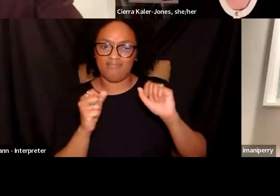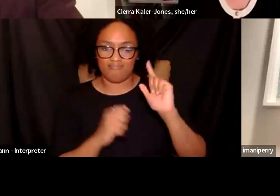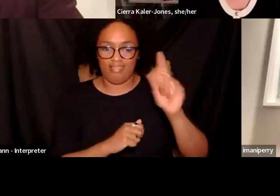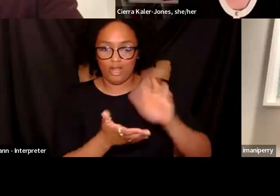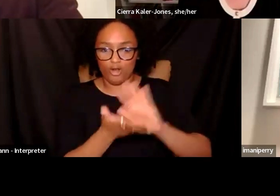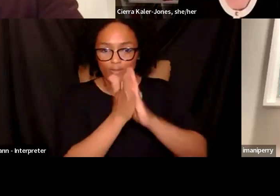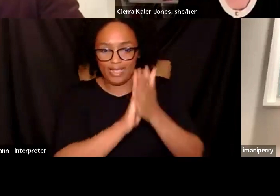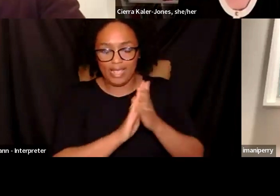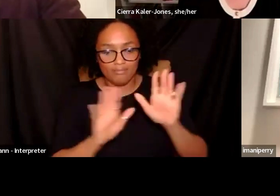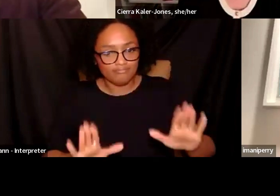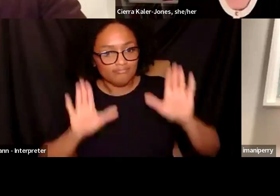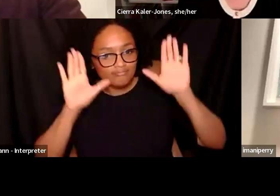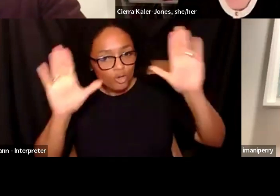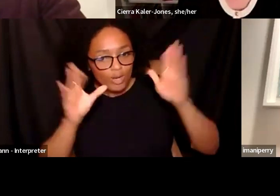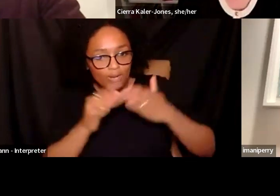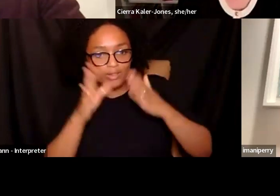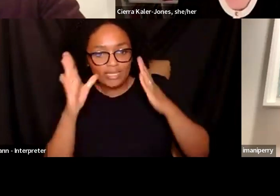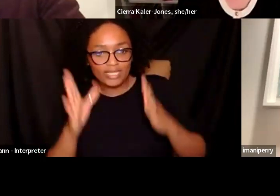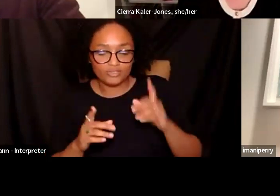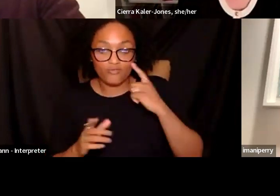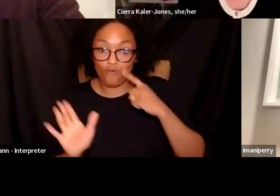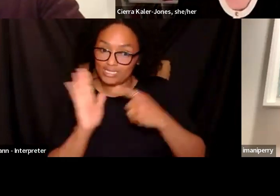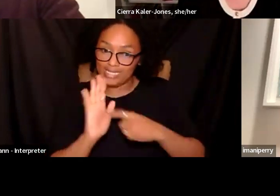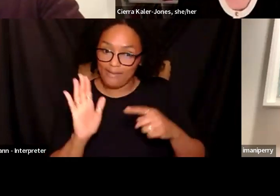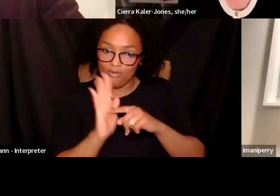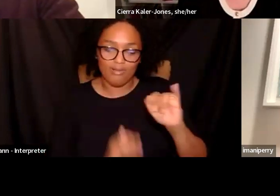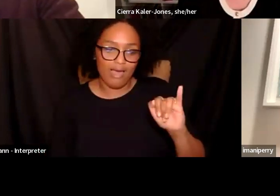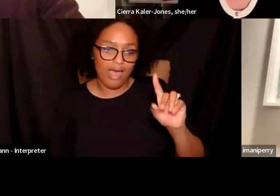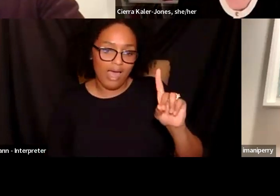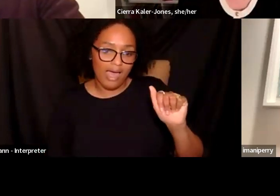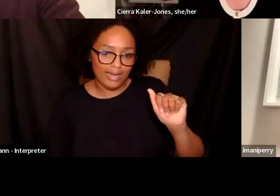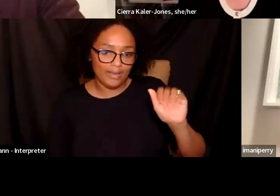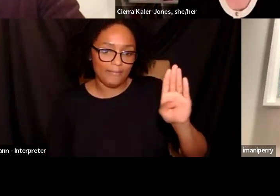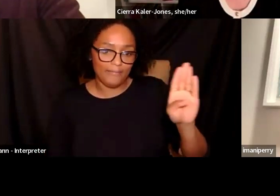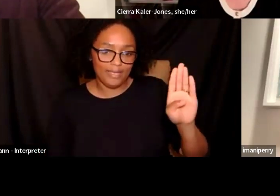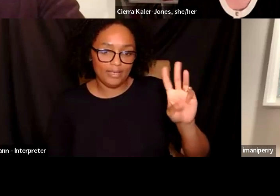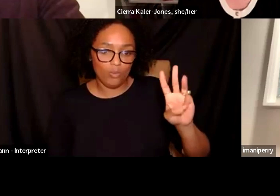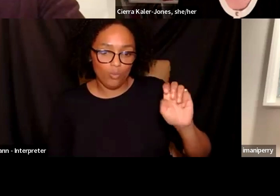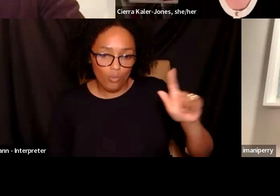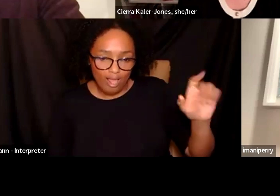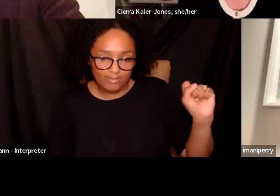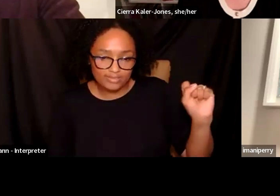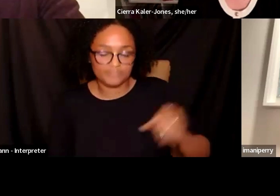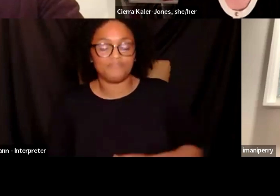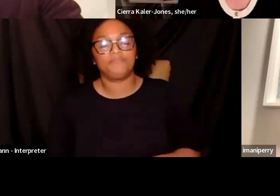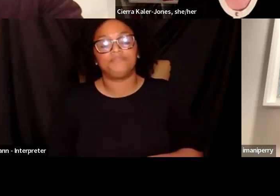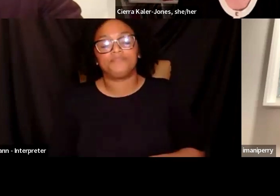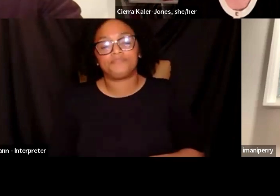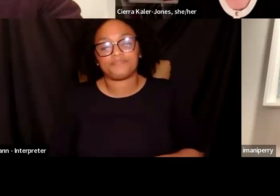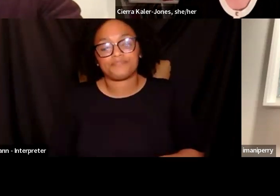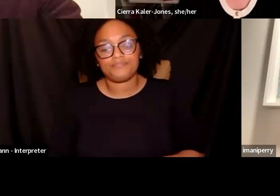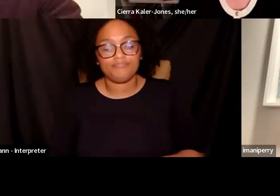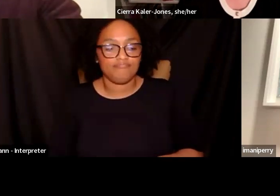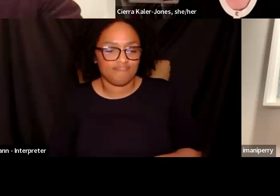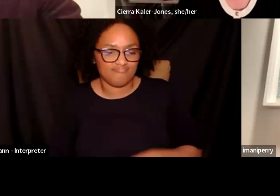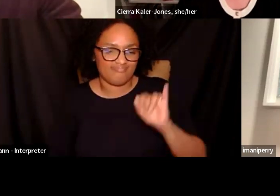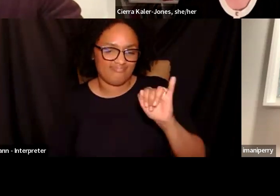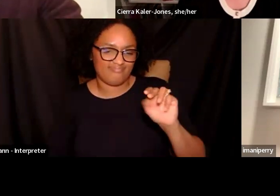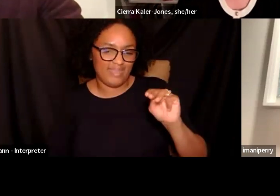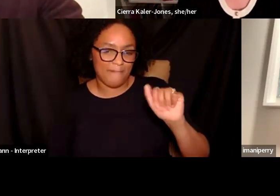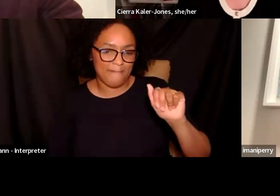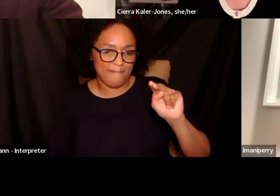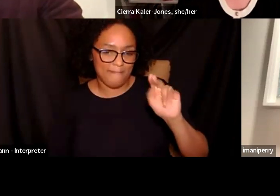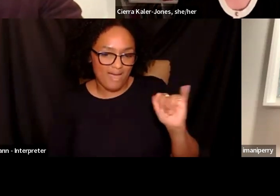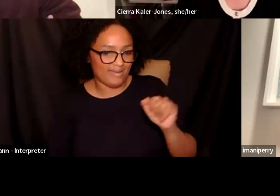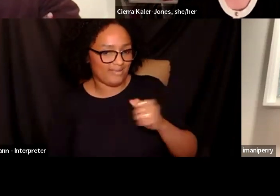Ida B. Wells. So thank you for raising that up. And Imani, I just loved the focus you had